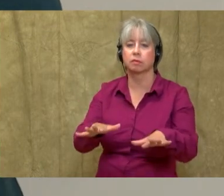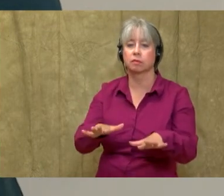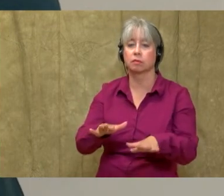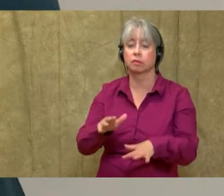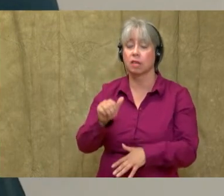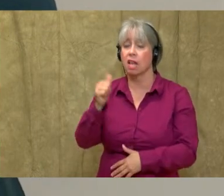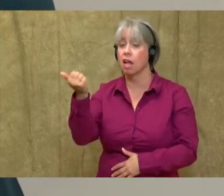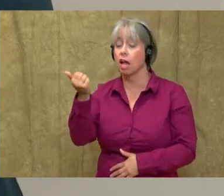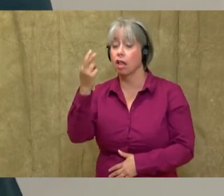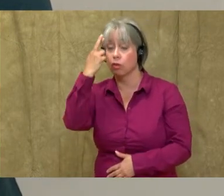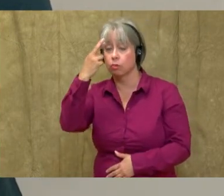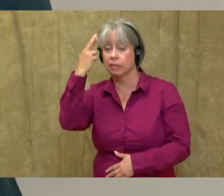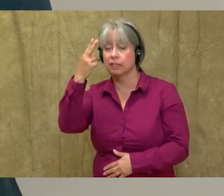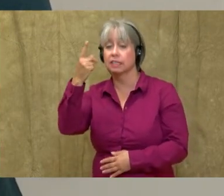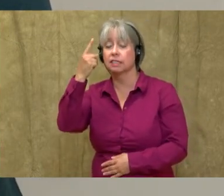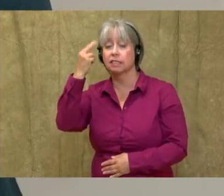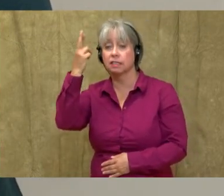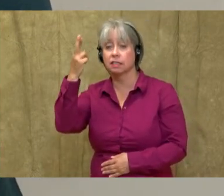reasons?